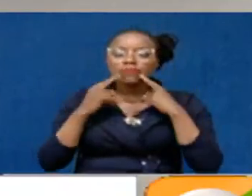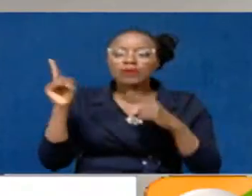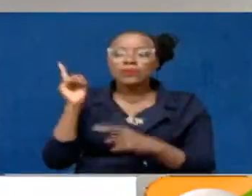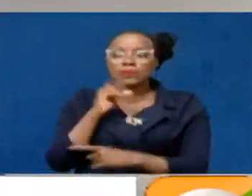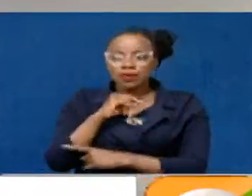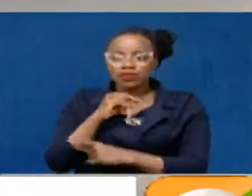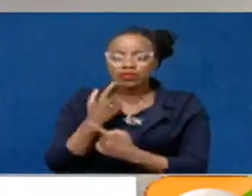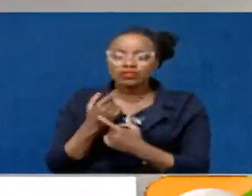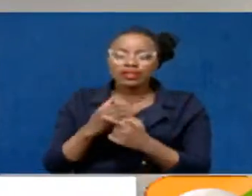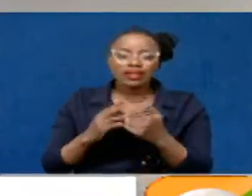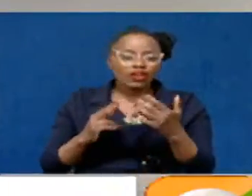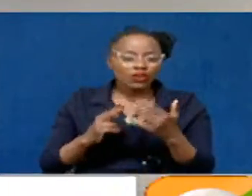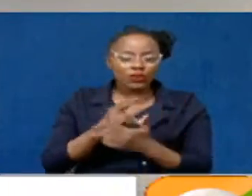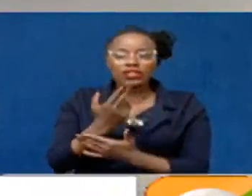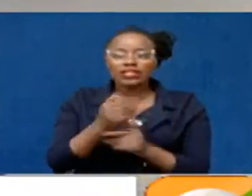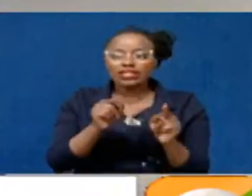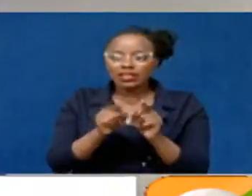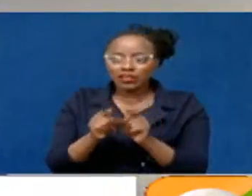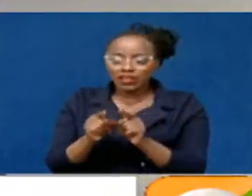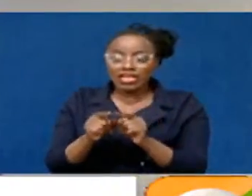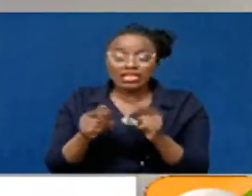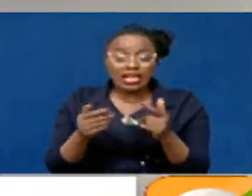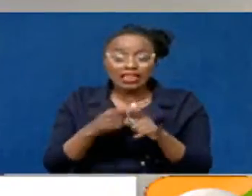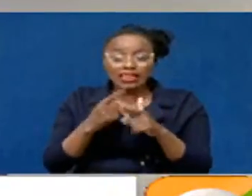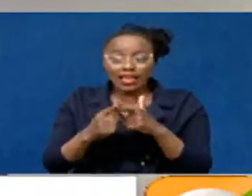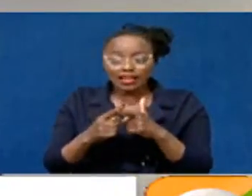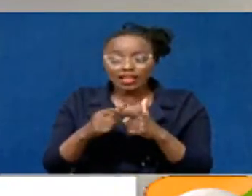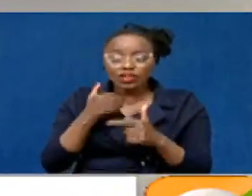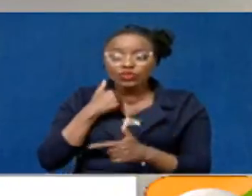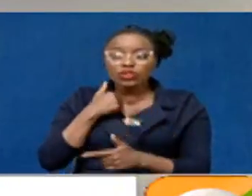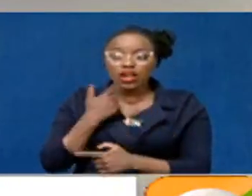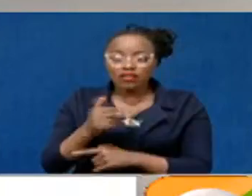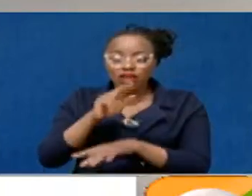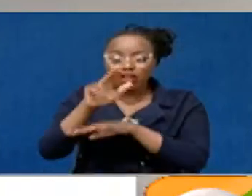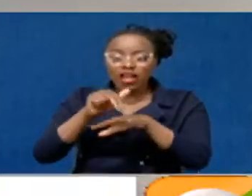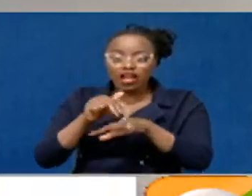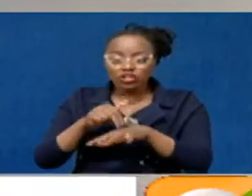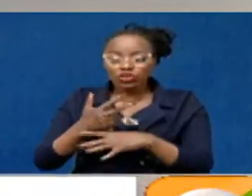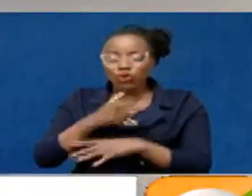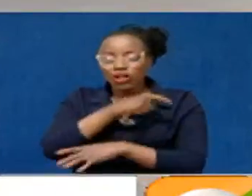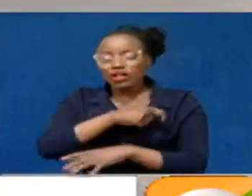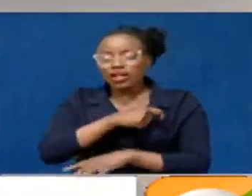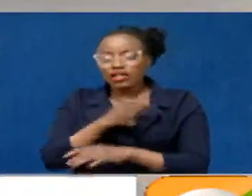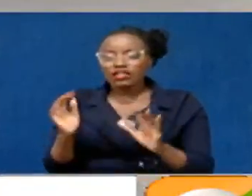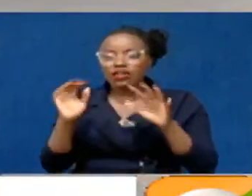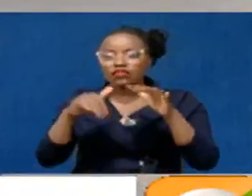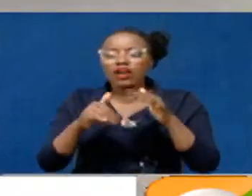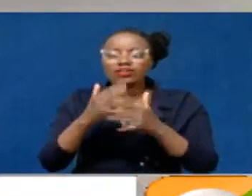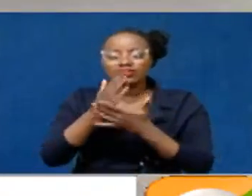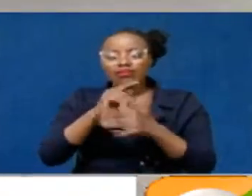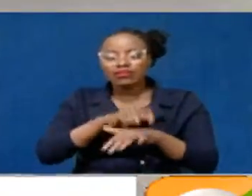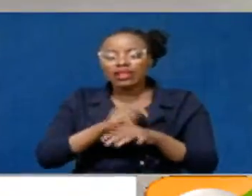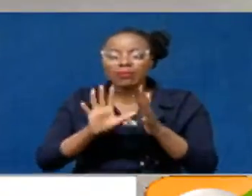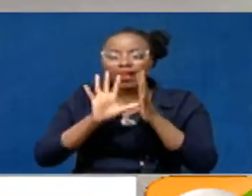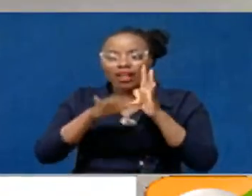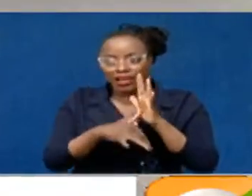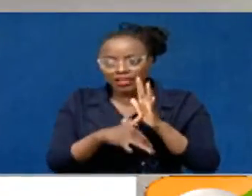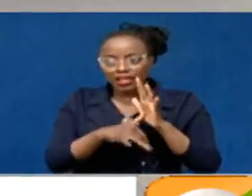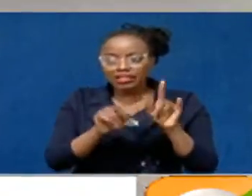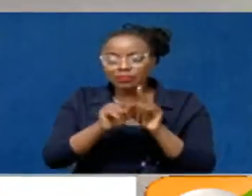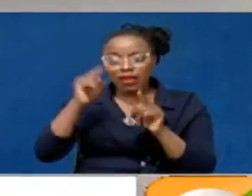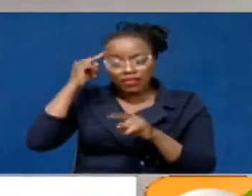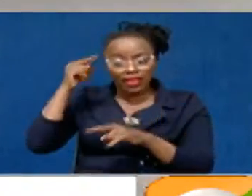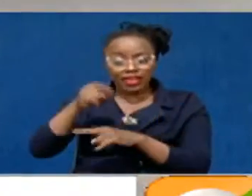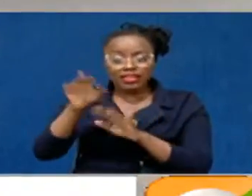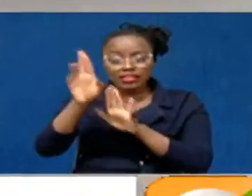you know, automatically, generically, then you hold your National Delegates Conference sometime later in the year. I would think probably